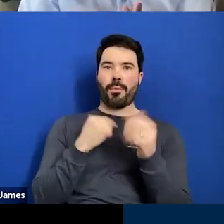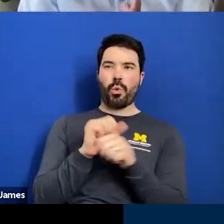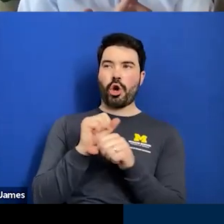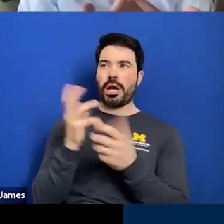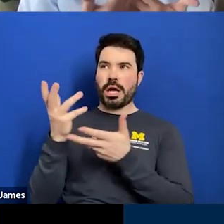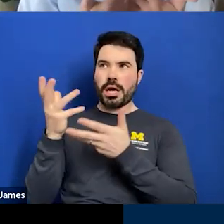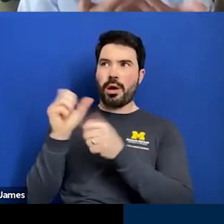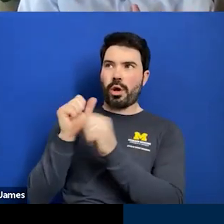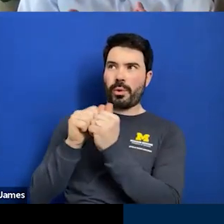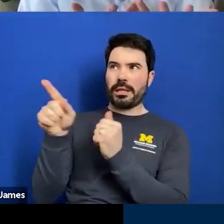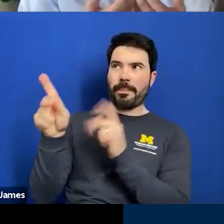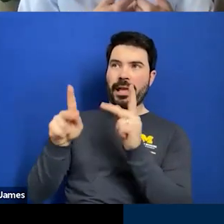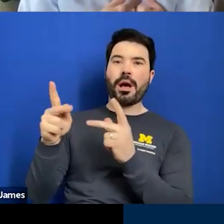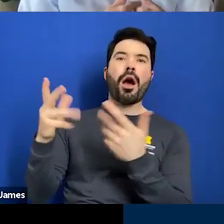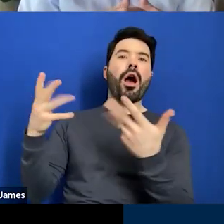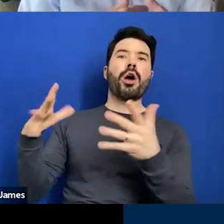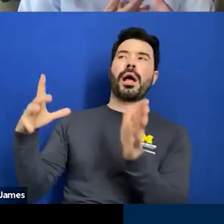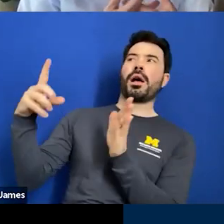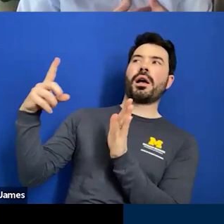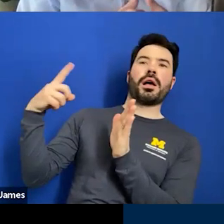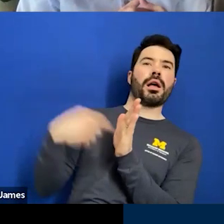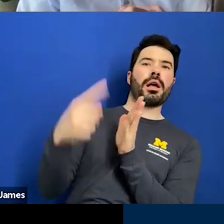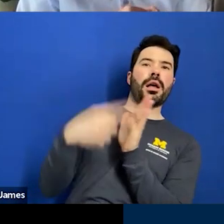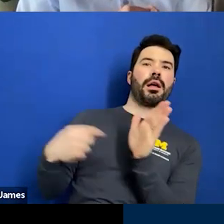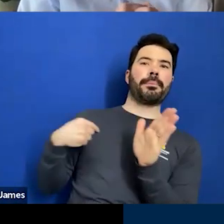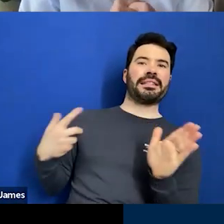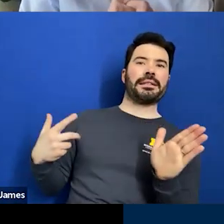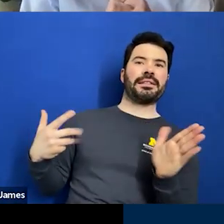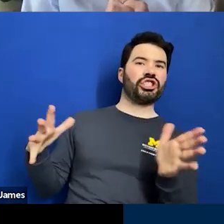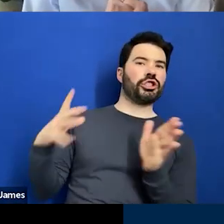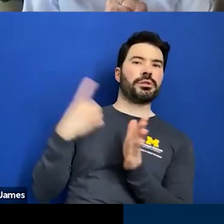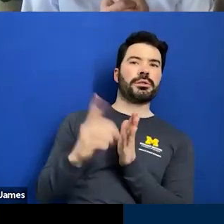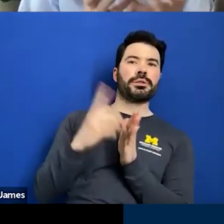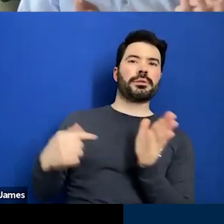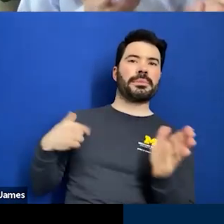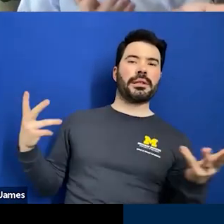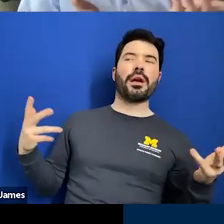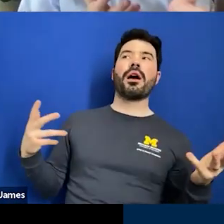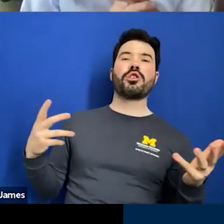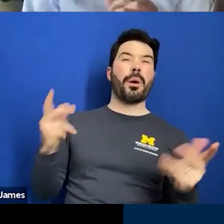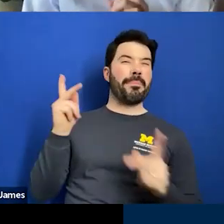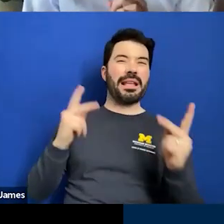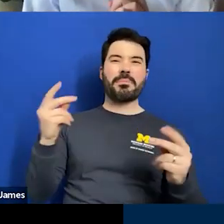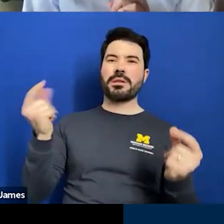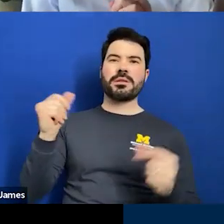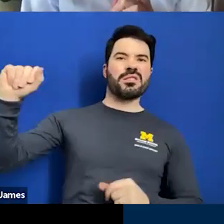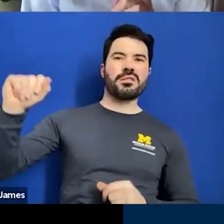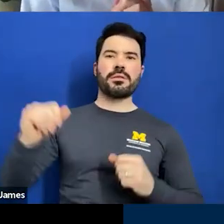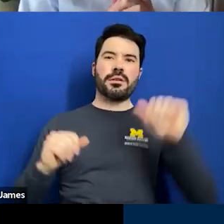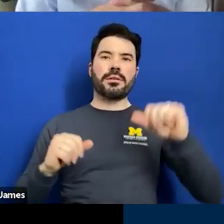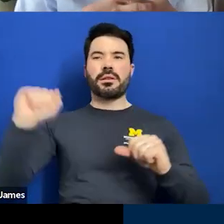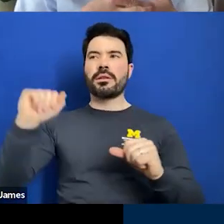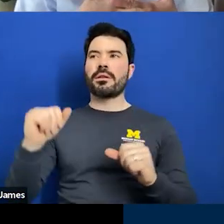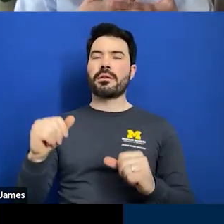with people who may discriminate against you. So people are on the defensive a lot. And that may be the issue with some of this paranoid